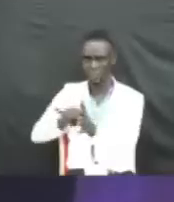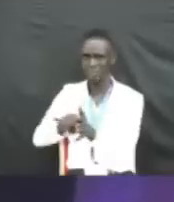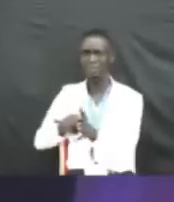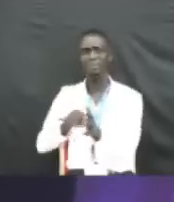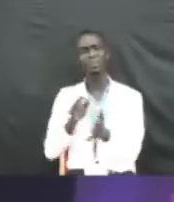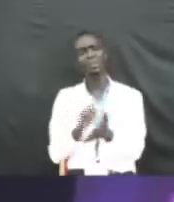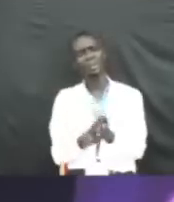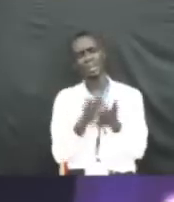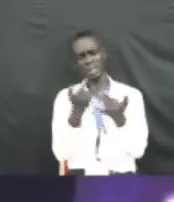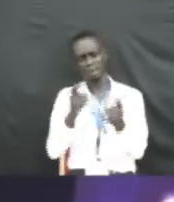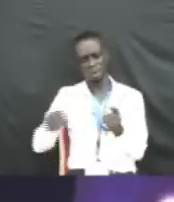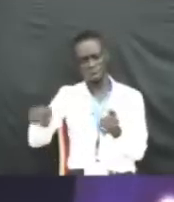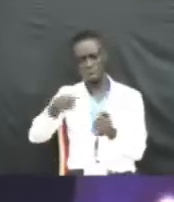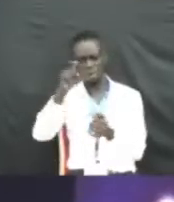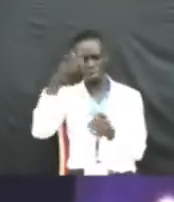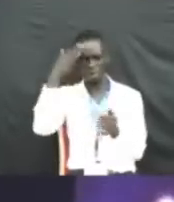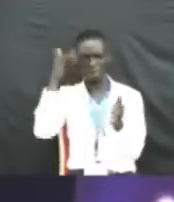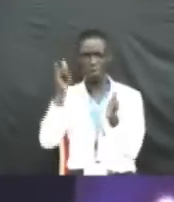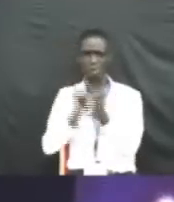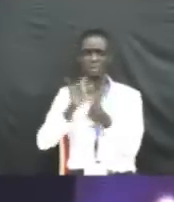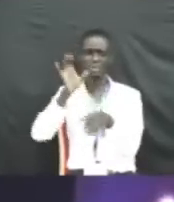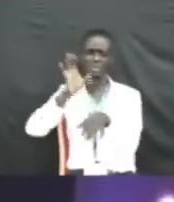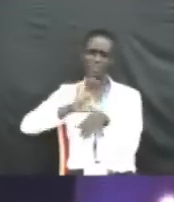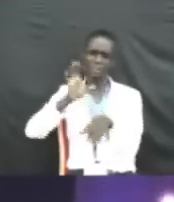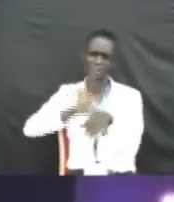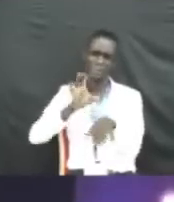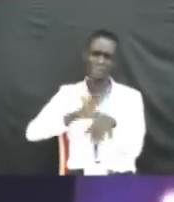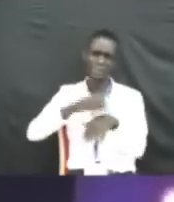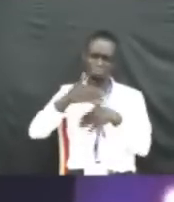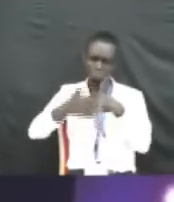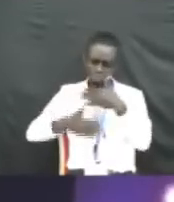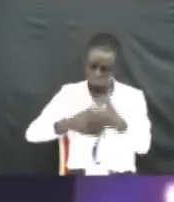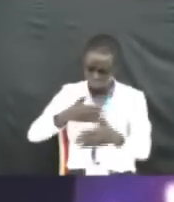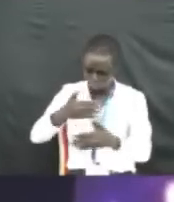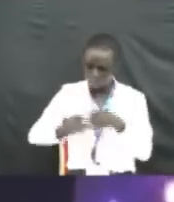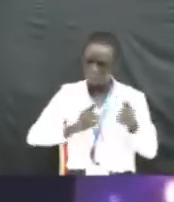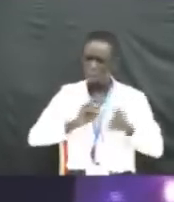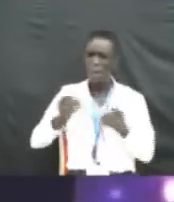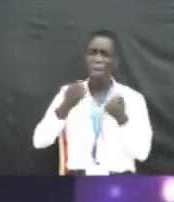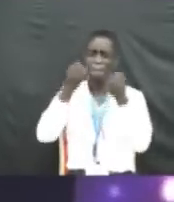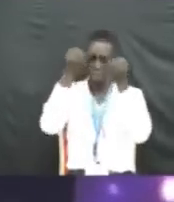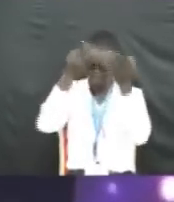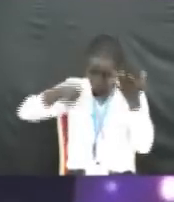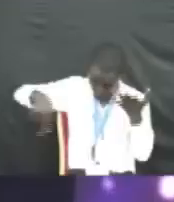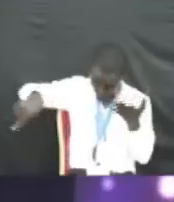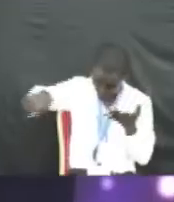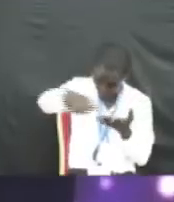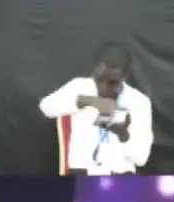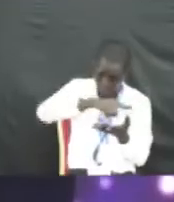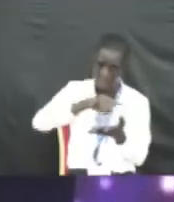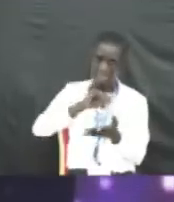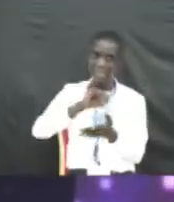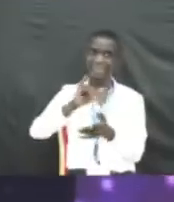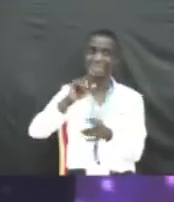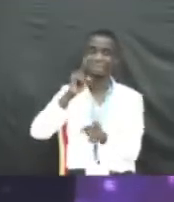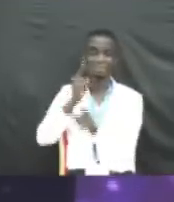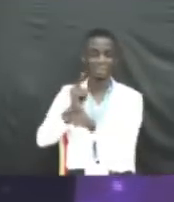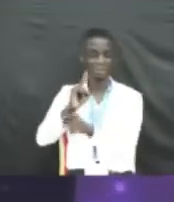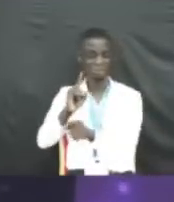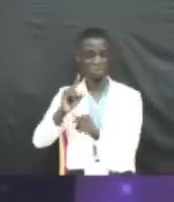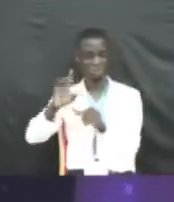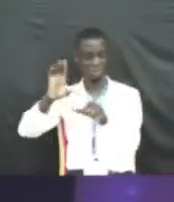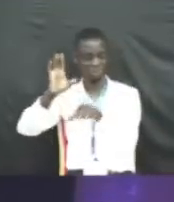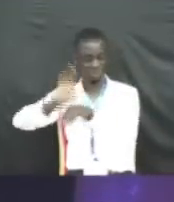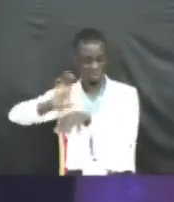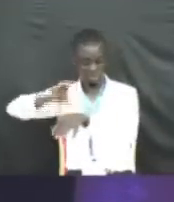instructive to note that the church has been able to do all these as an indigenous organization